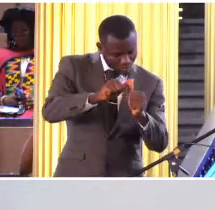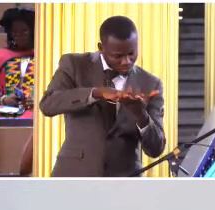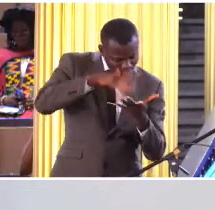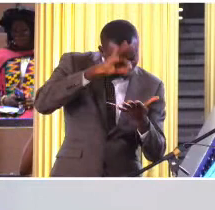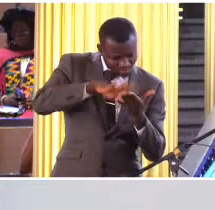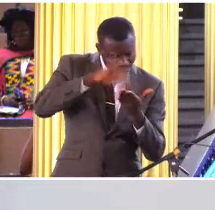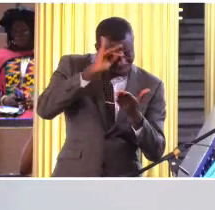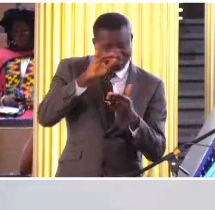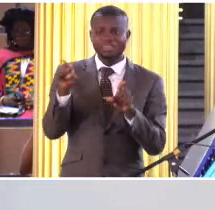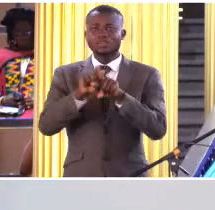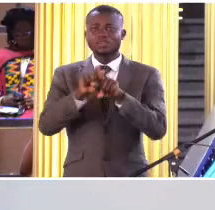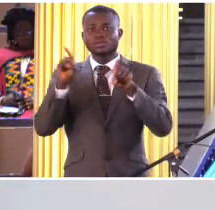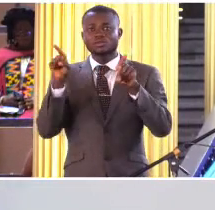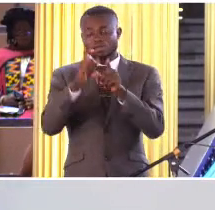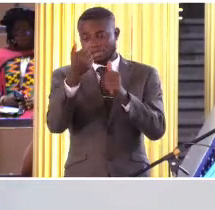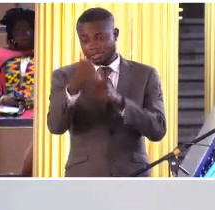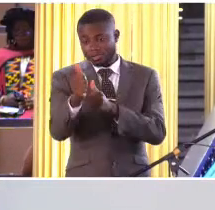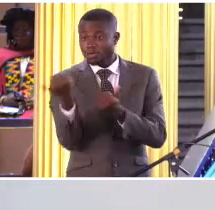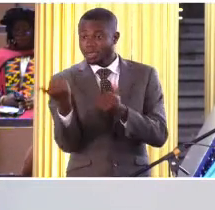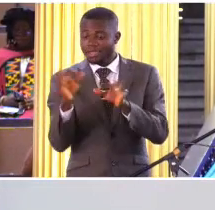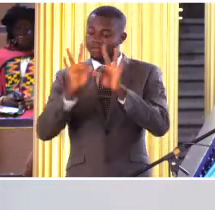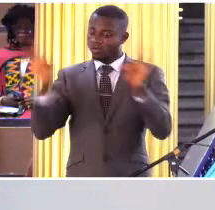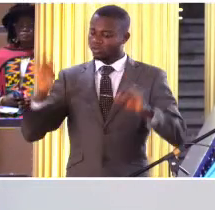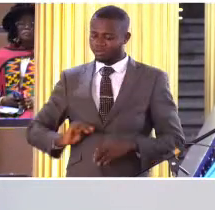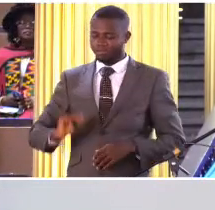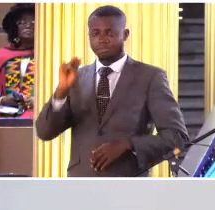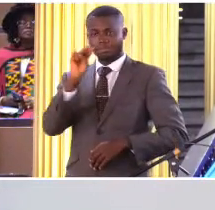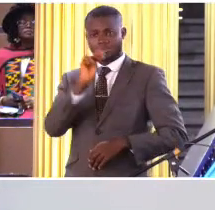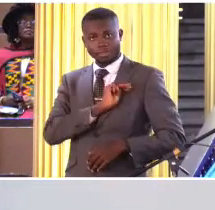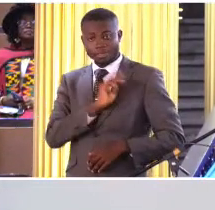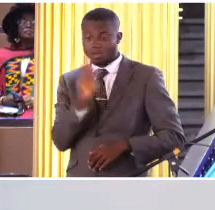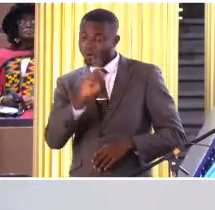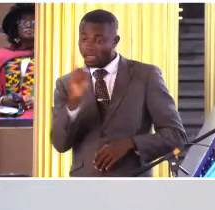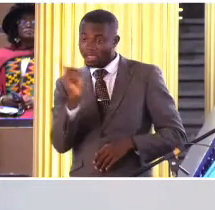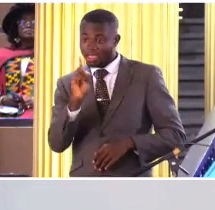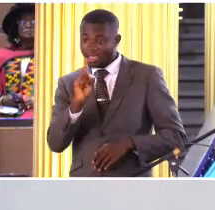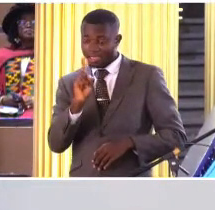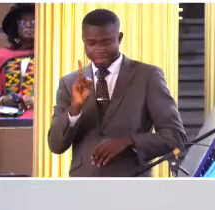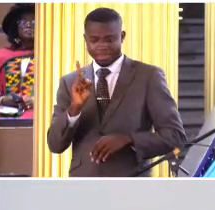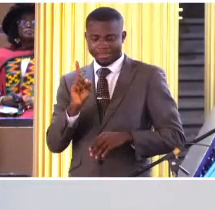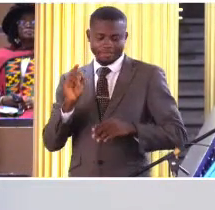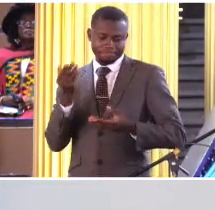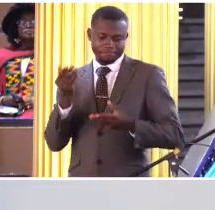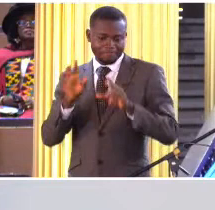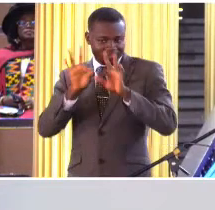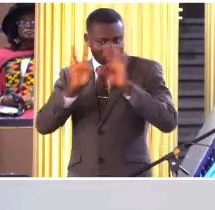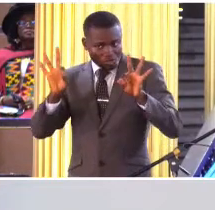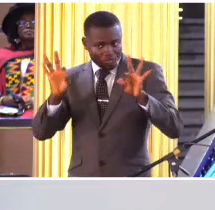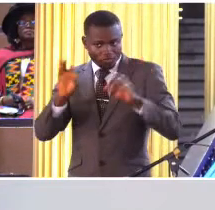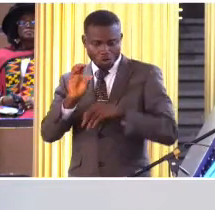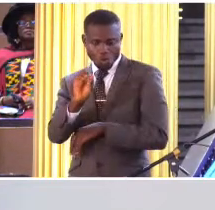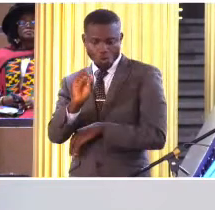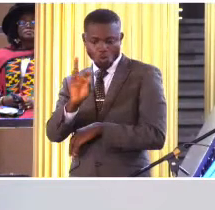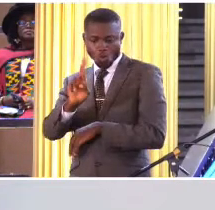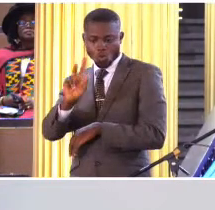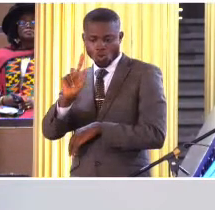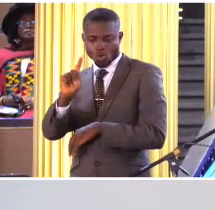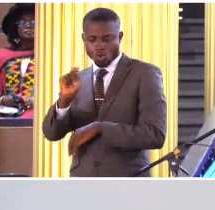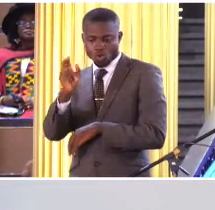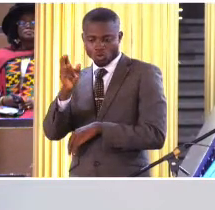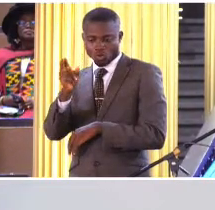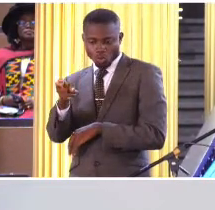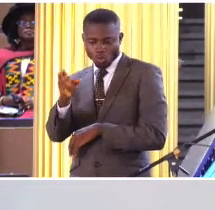a founding fellow and faculty member of the Faculty of Orthopedic Sports and Manual Therapy